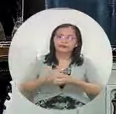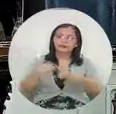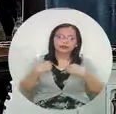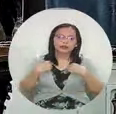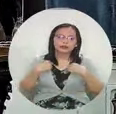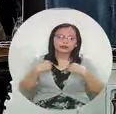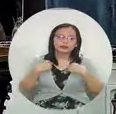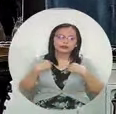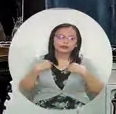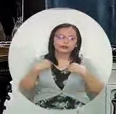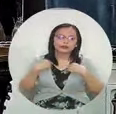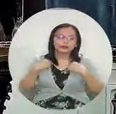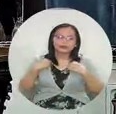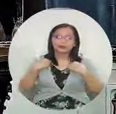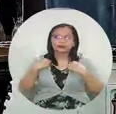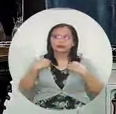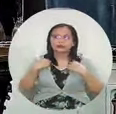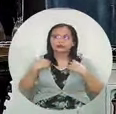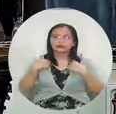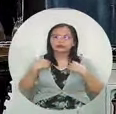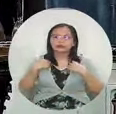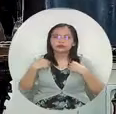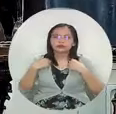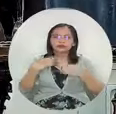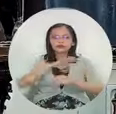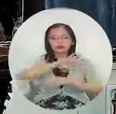Sinina kalibutan.